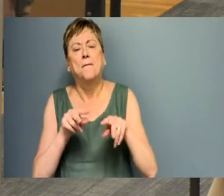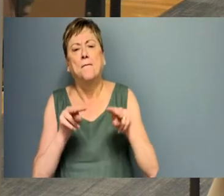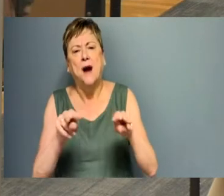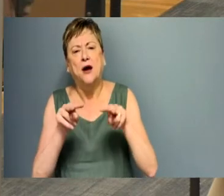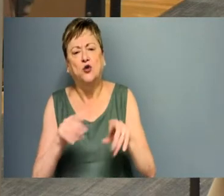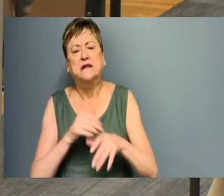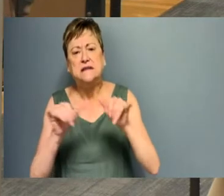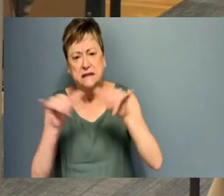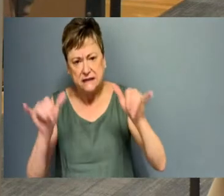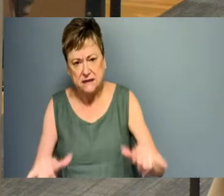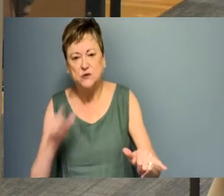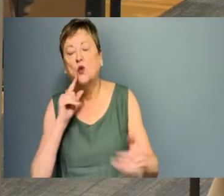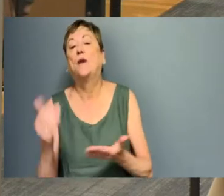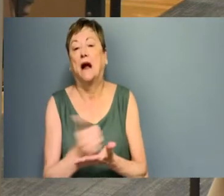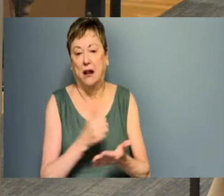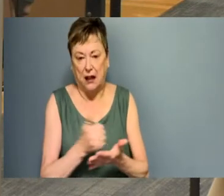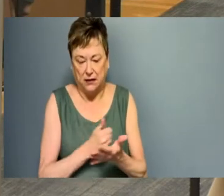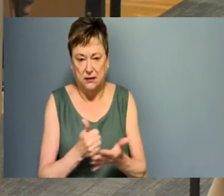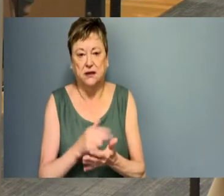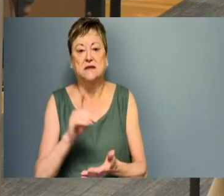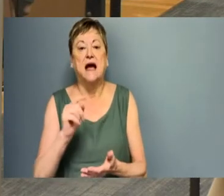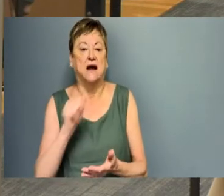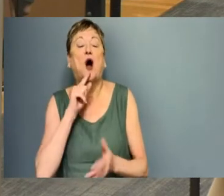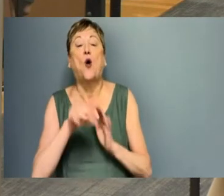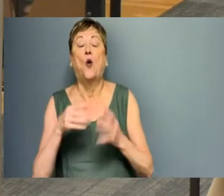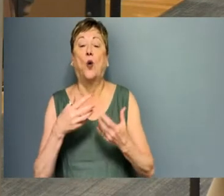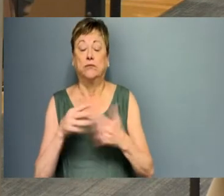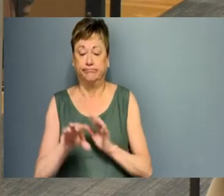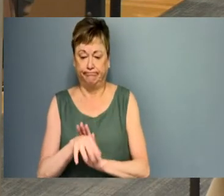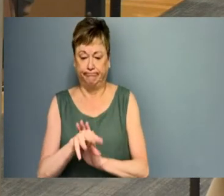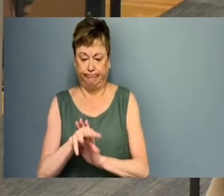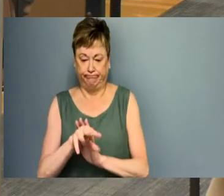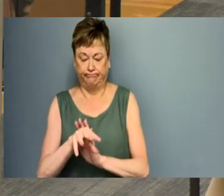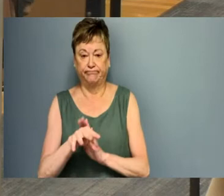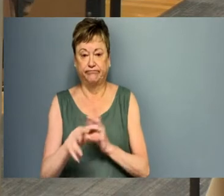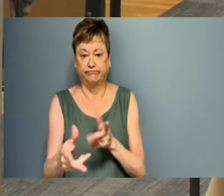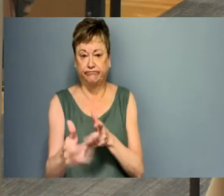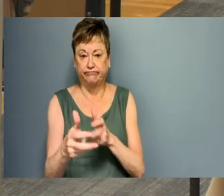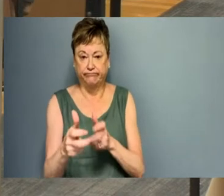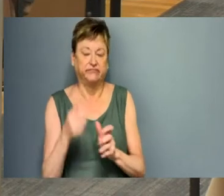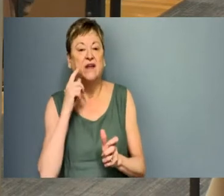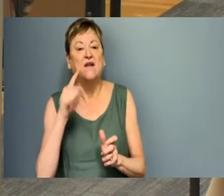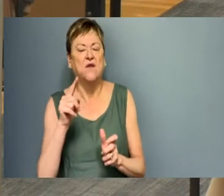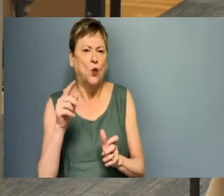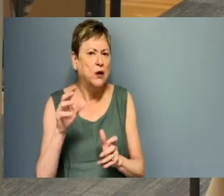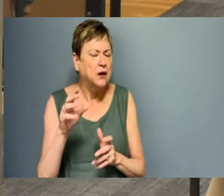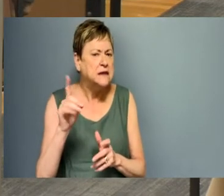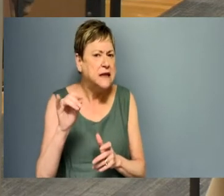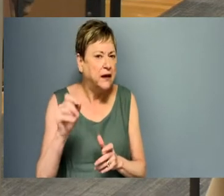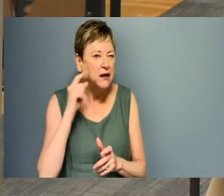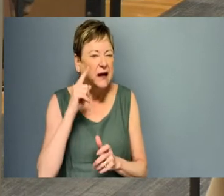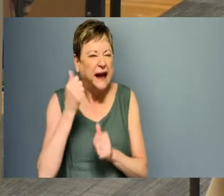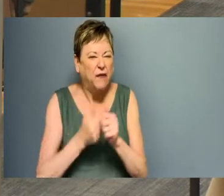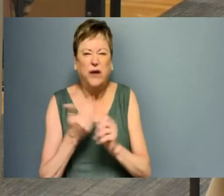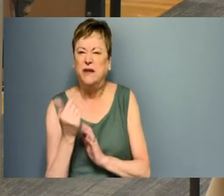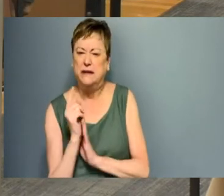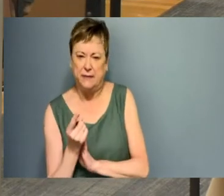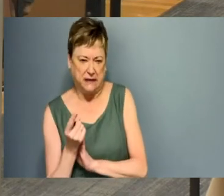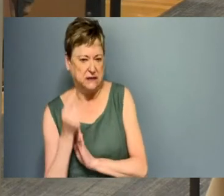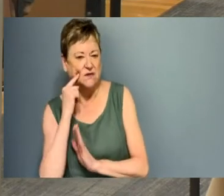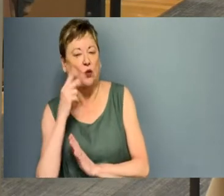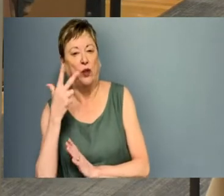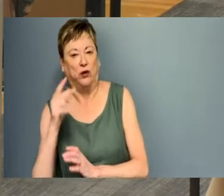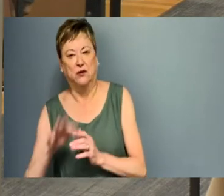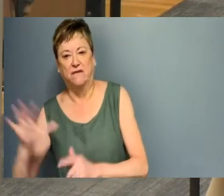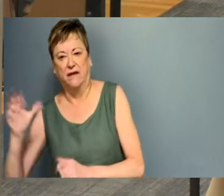dam, we'll be collecting data every 15 minutes for like the next 3 to 5 years to try to demonstrate the effect of this project. So